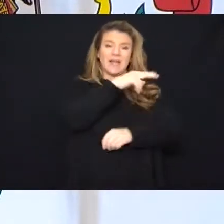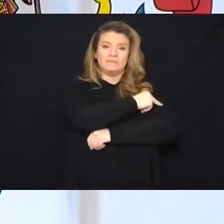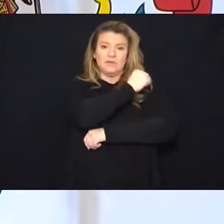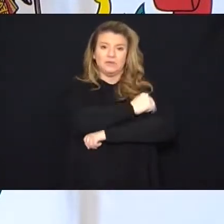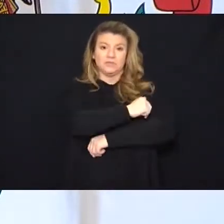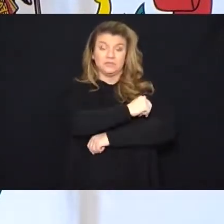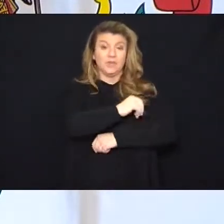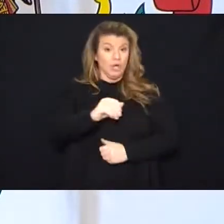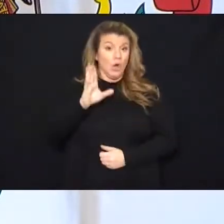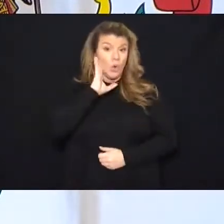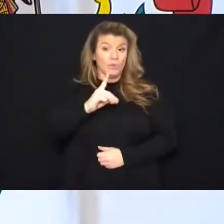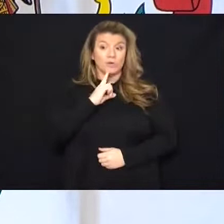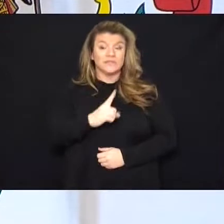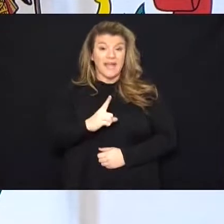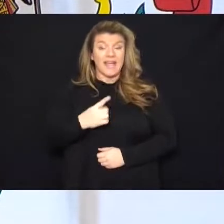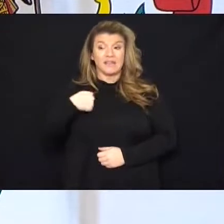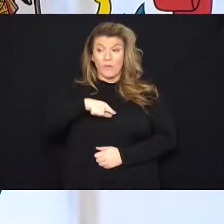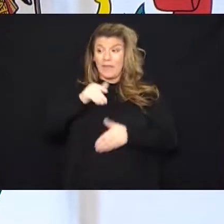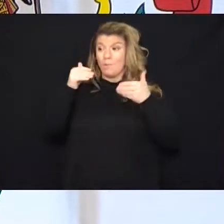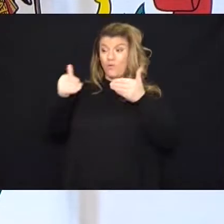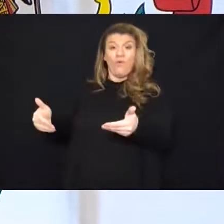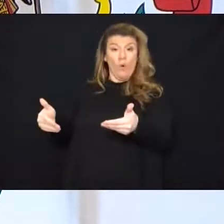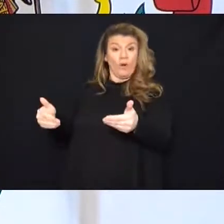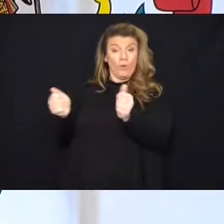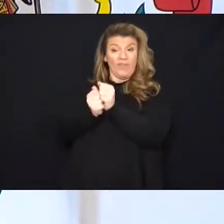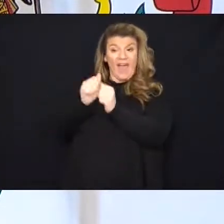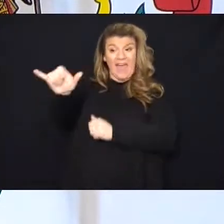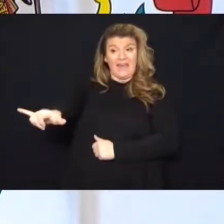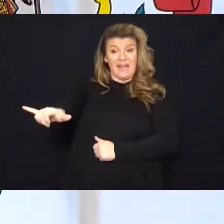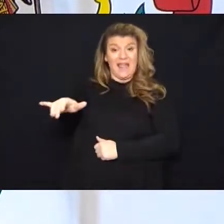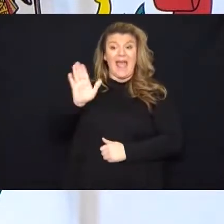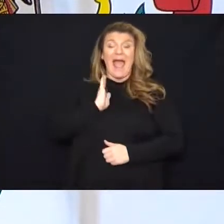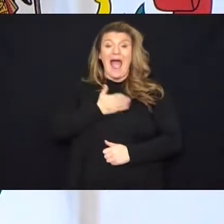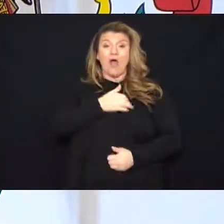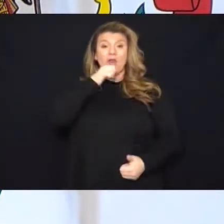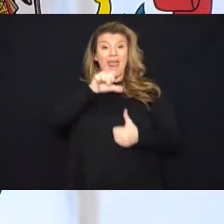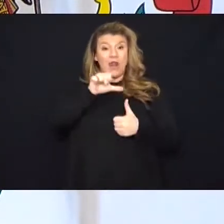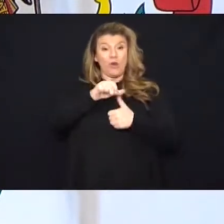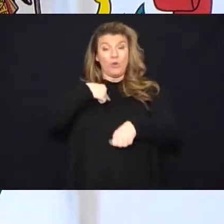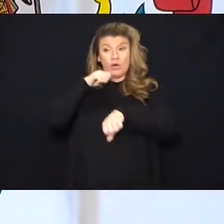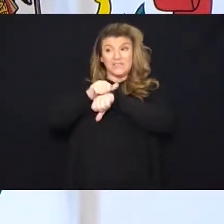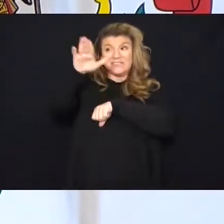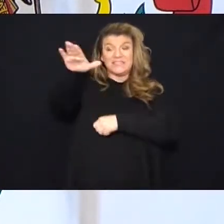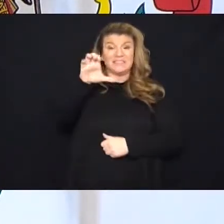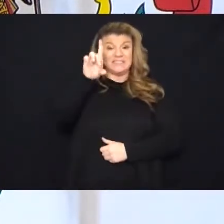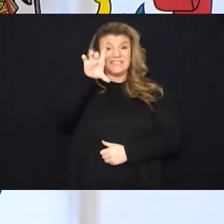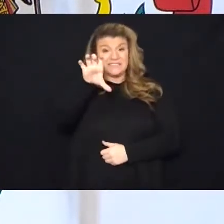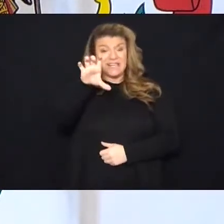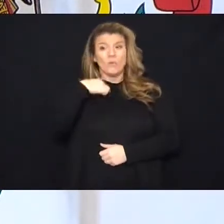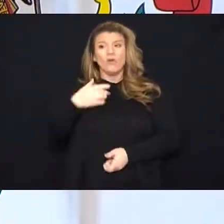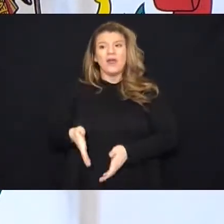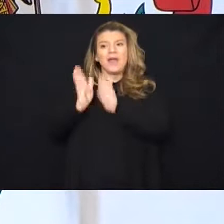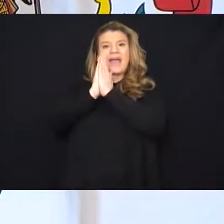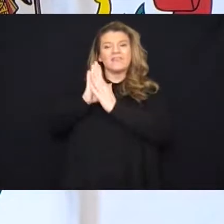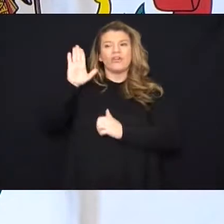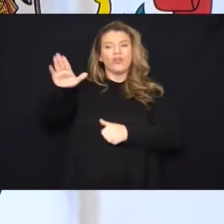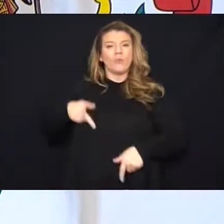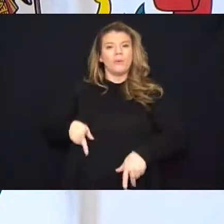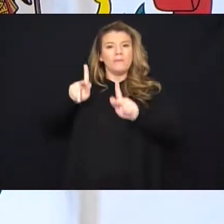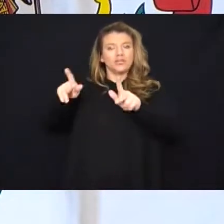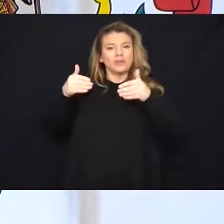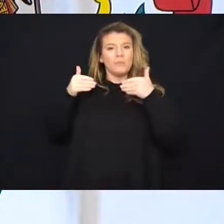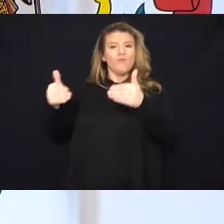would say, as we move forward with this in our letter to the CDC, asking for their permission to move